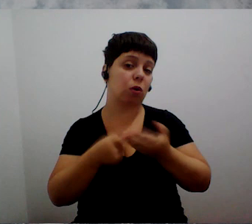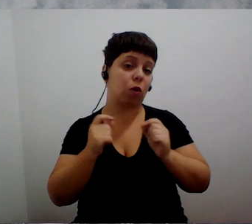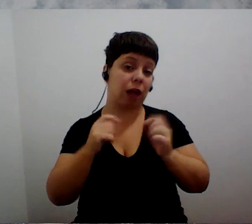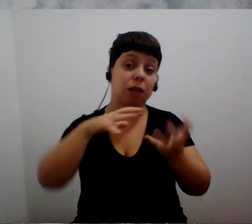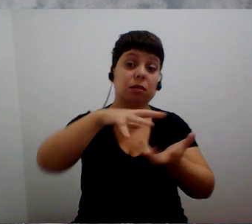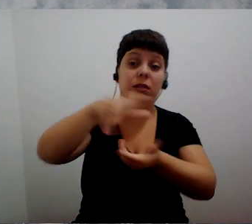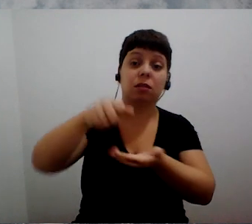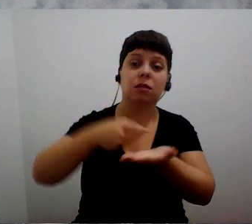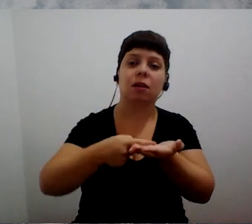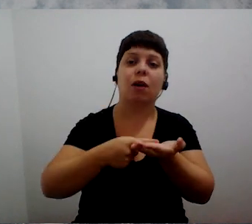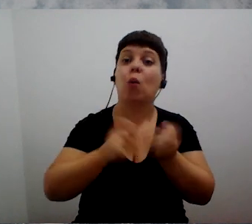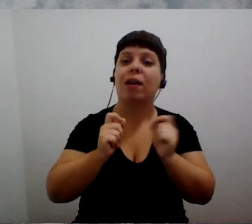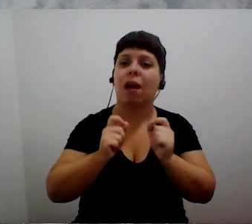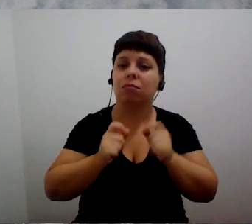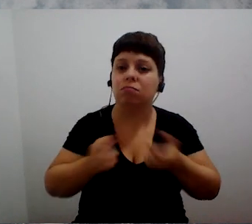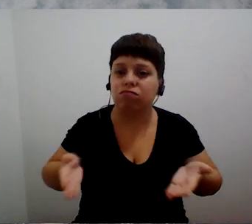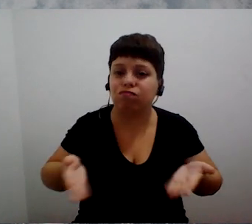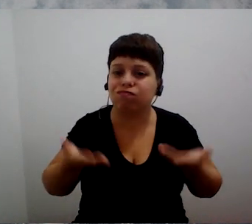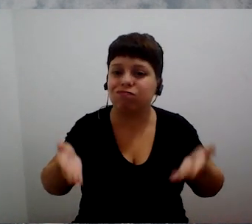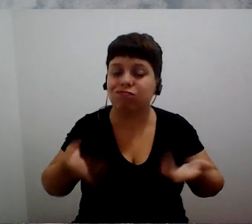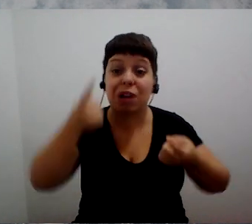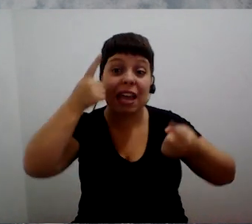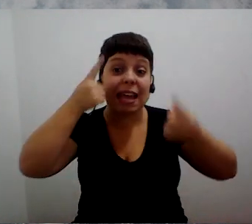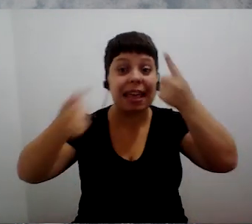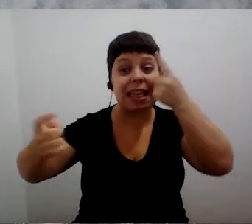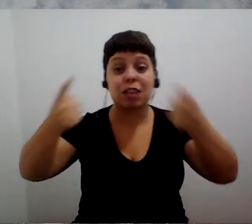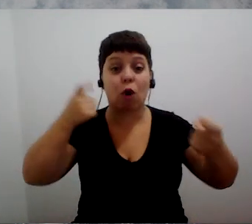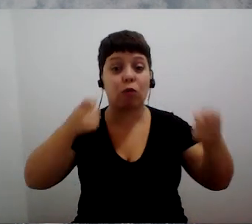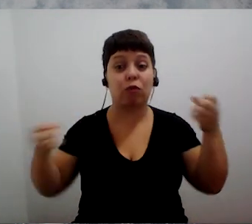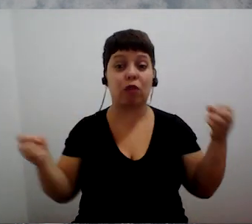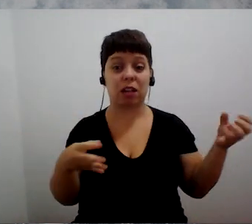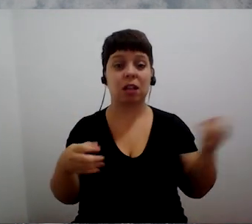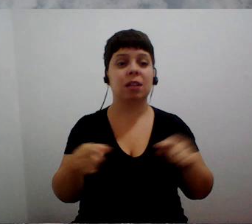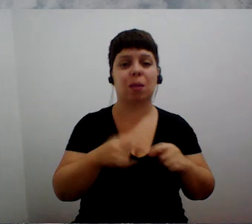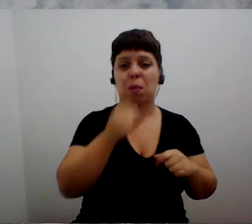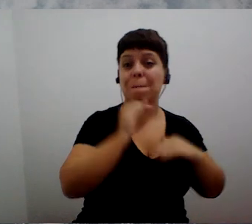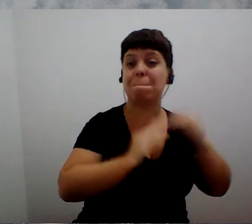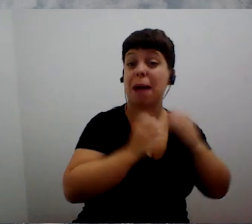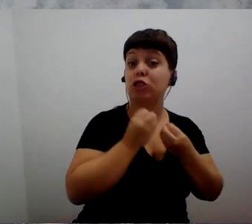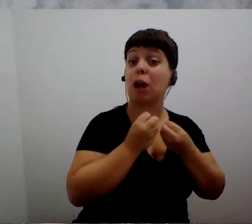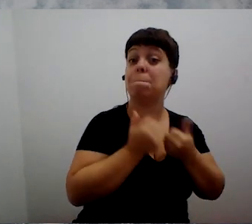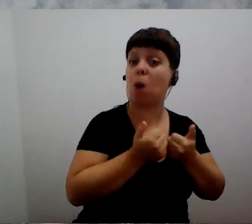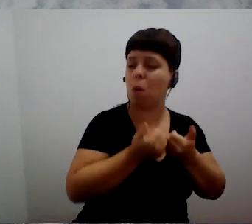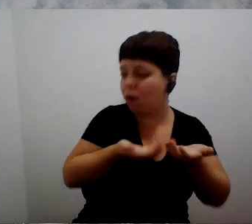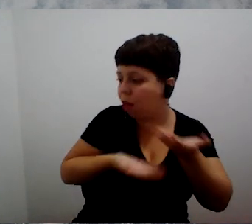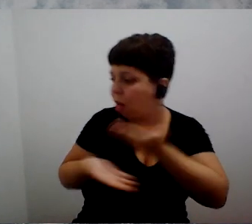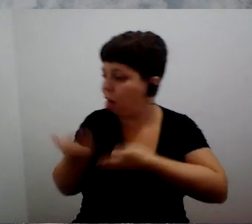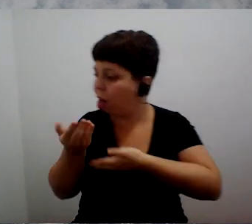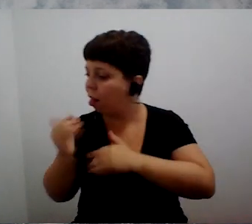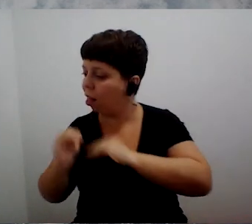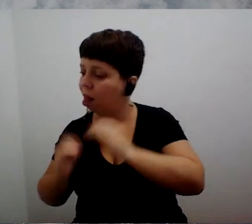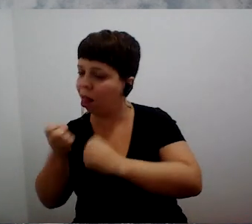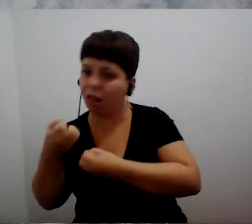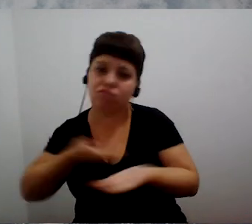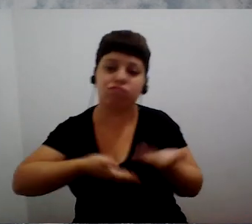we're also convinced that a global agreement will trigger innovation and encourage